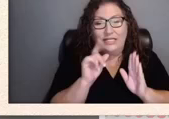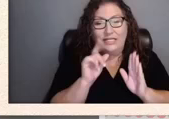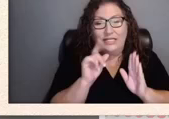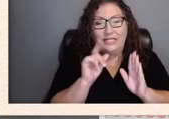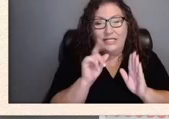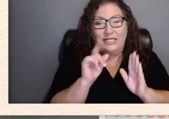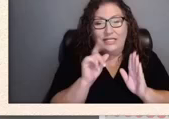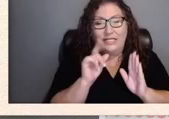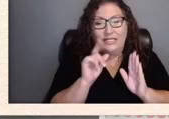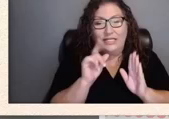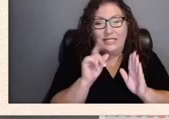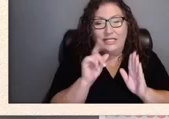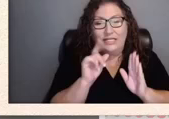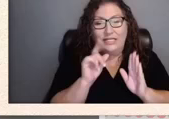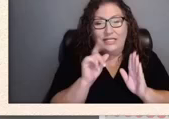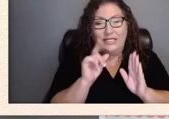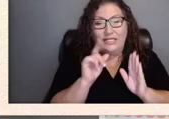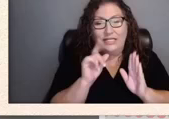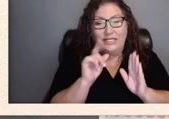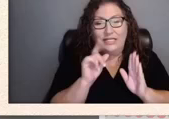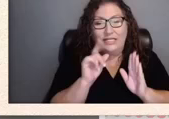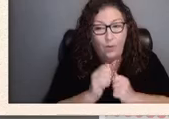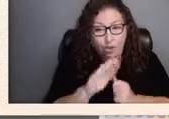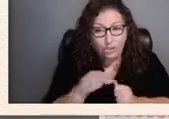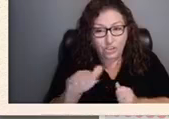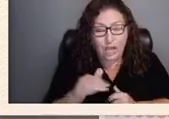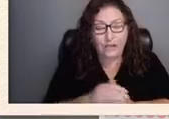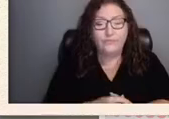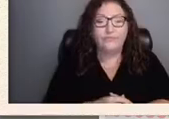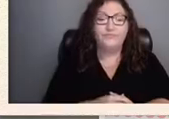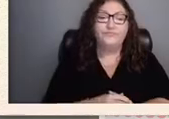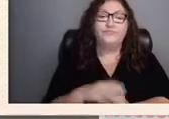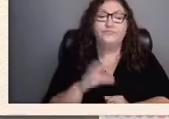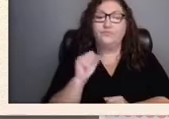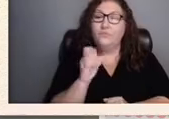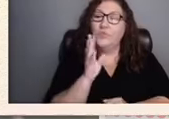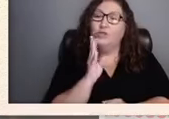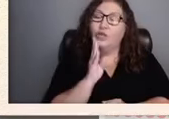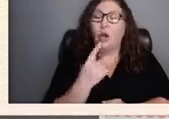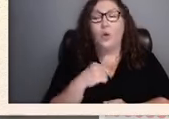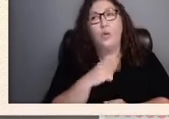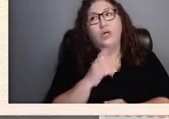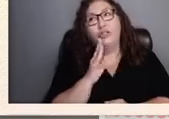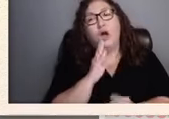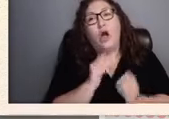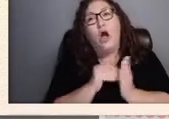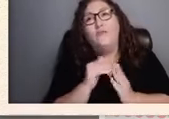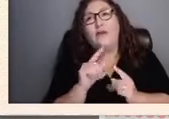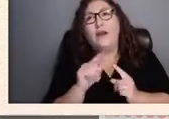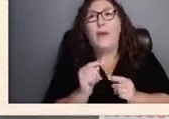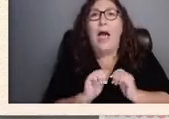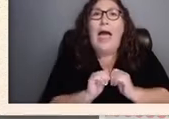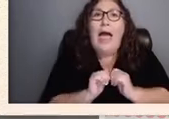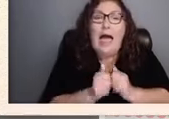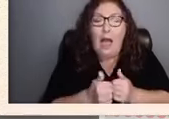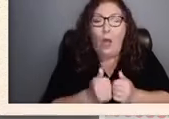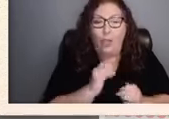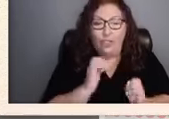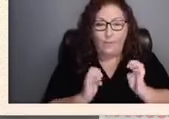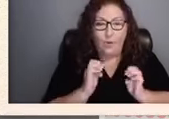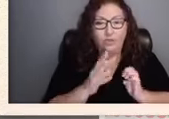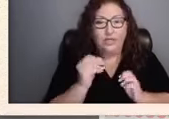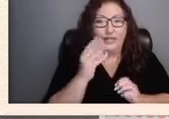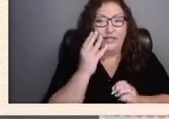do today with your child. We talk often about how the emotions that we experience, the fear,